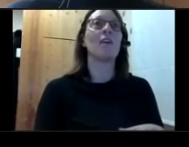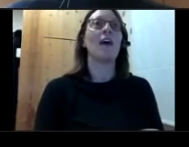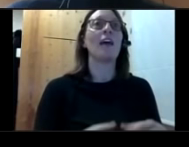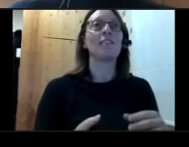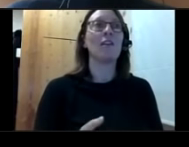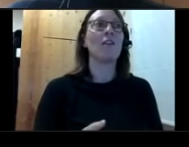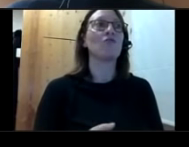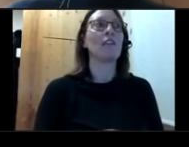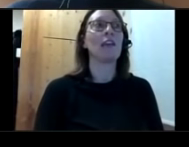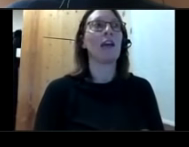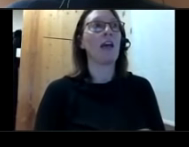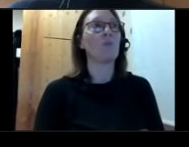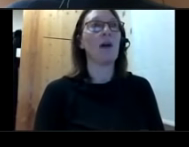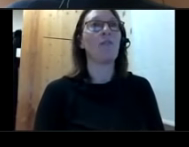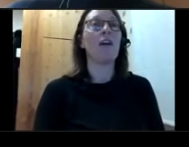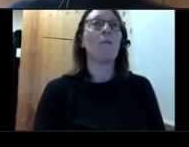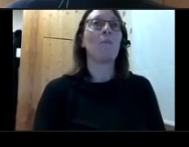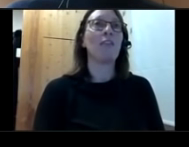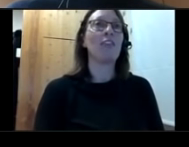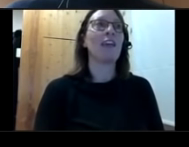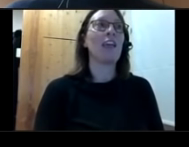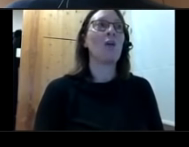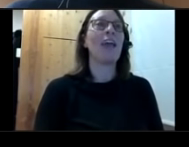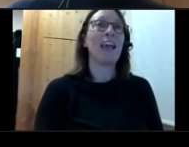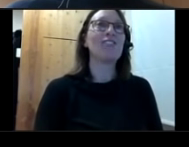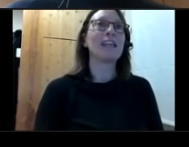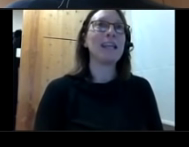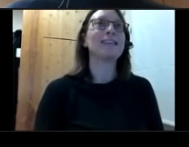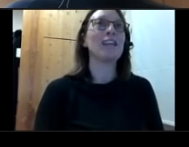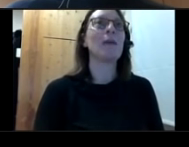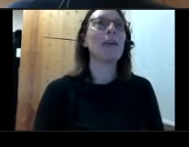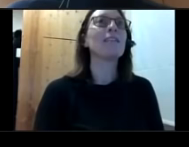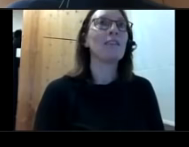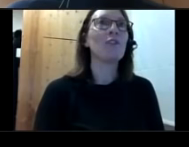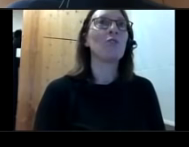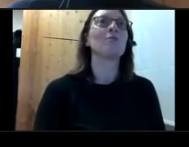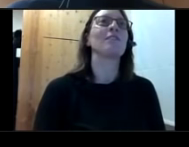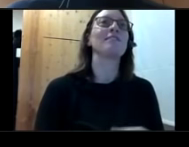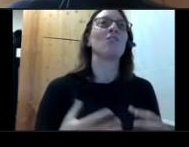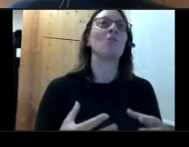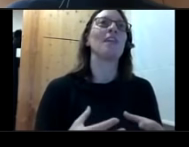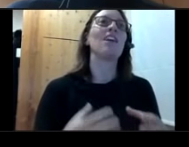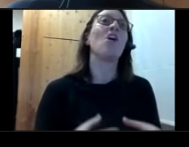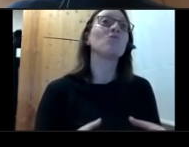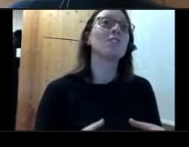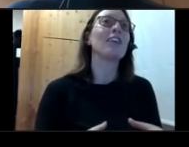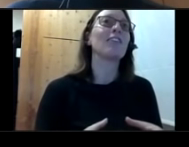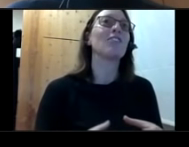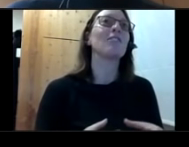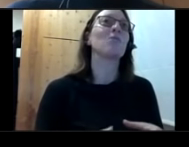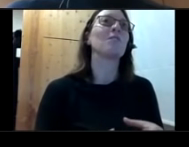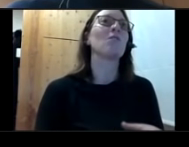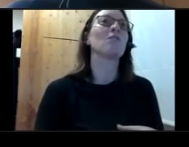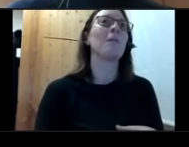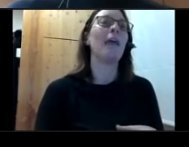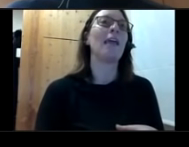systems and in staff training as well. But I think, you know, engaging leadership is difficult. It's difficult with any culture change, and this